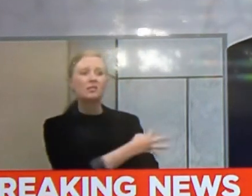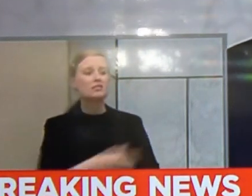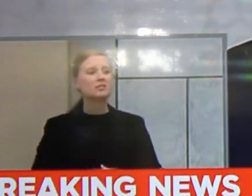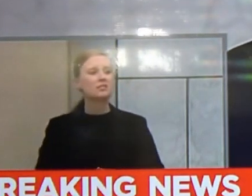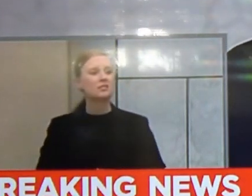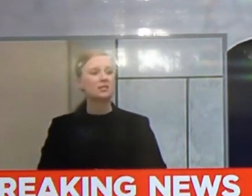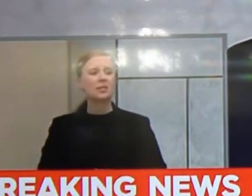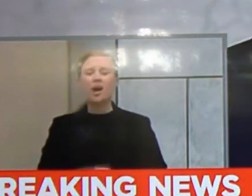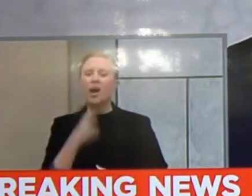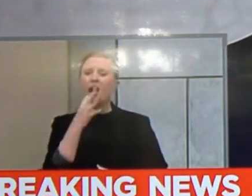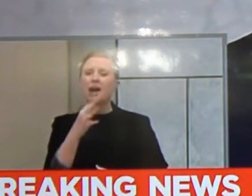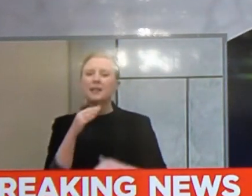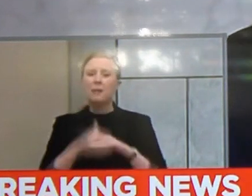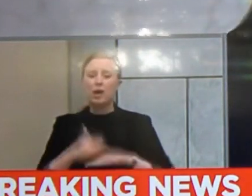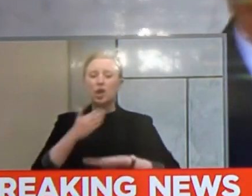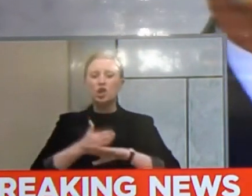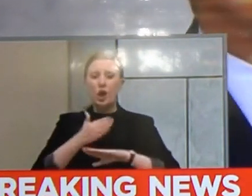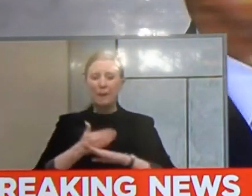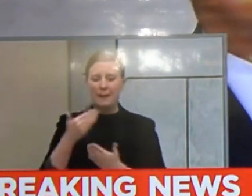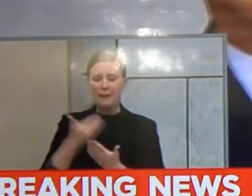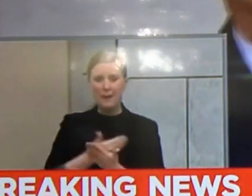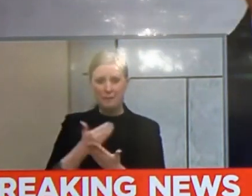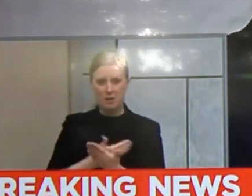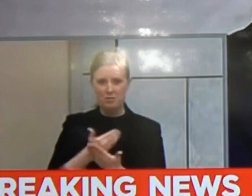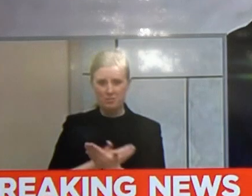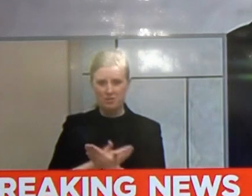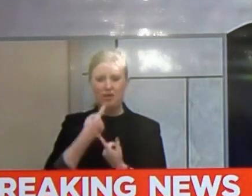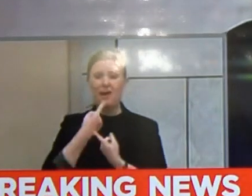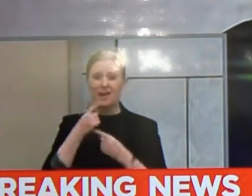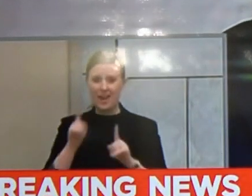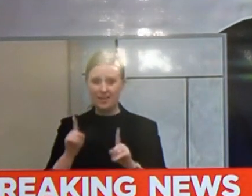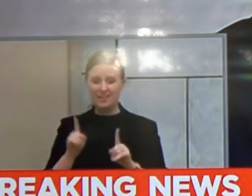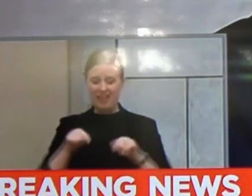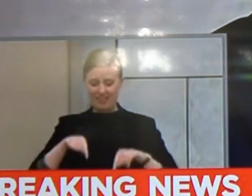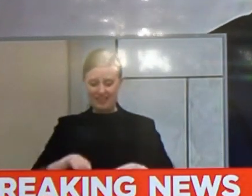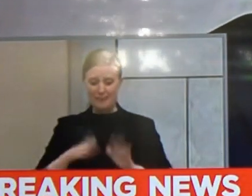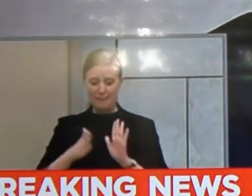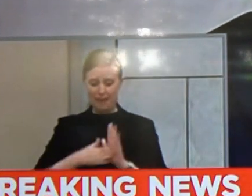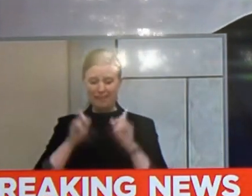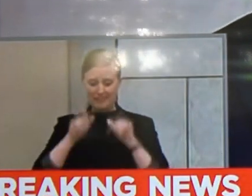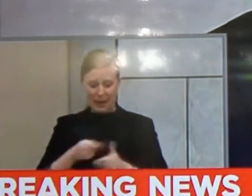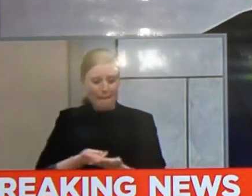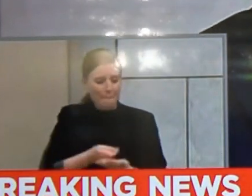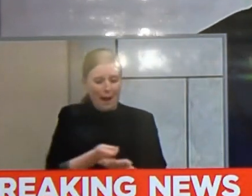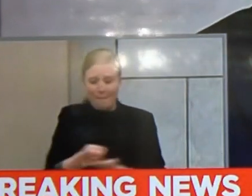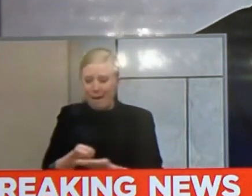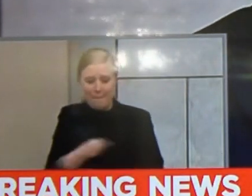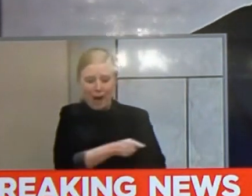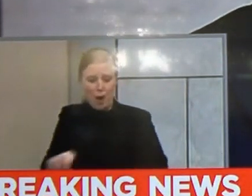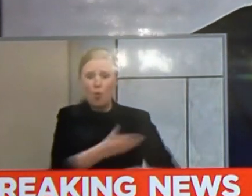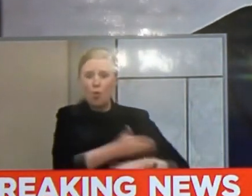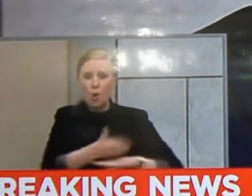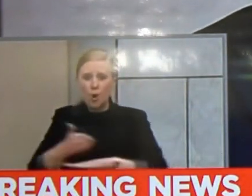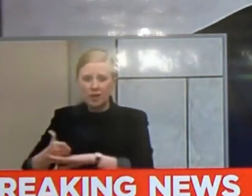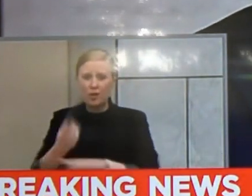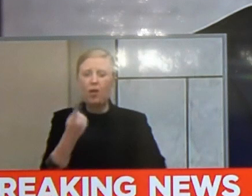with confidence, pay their employees $1,500 a fortnight this month, knowing the government would reimburse them in May. Many